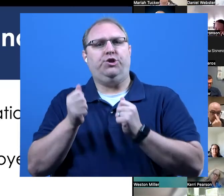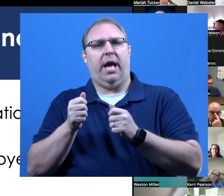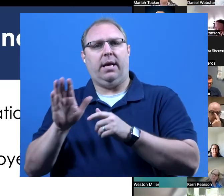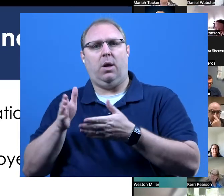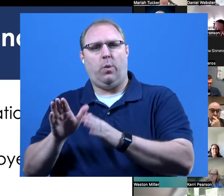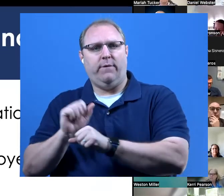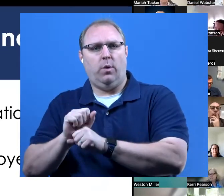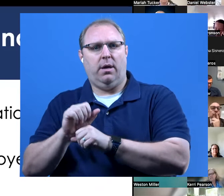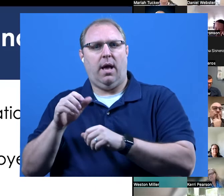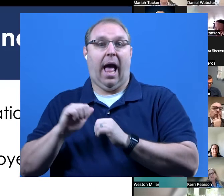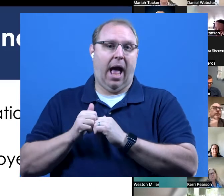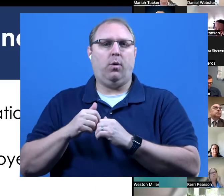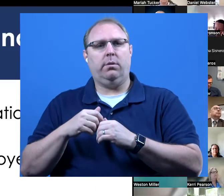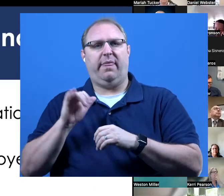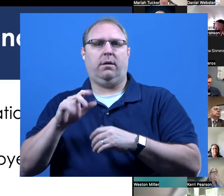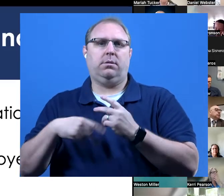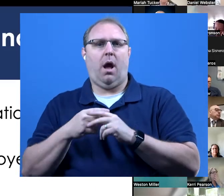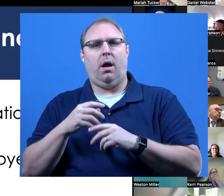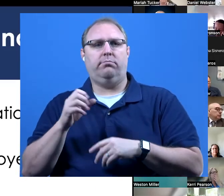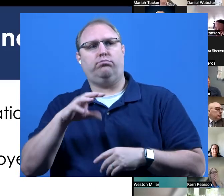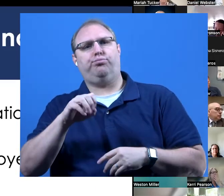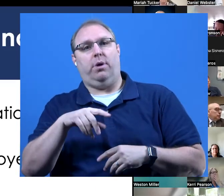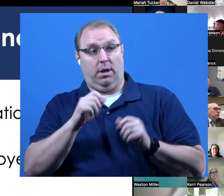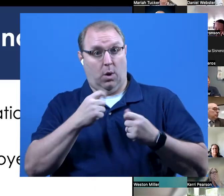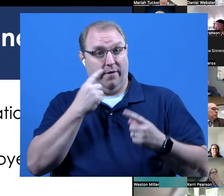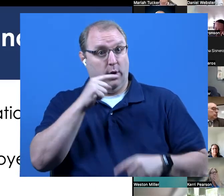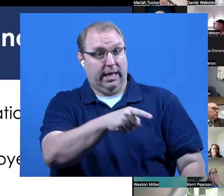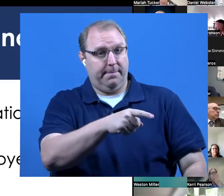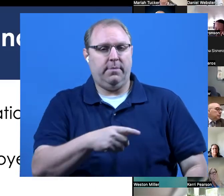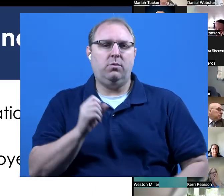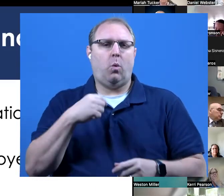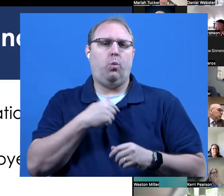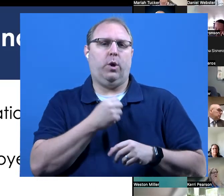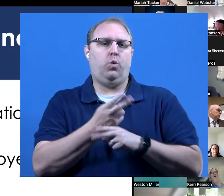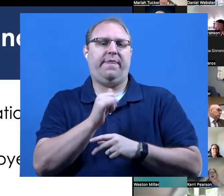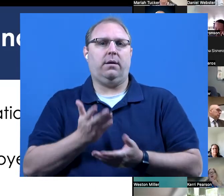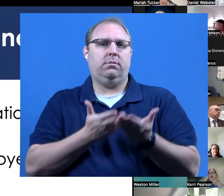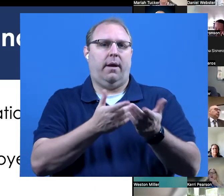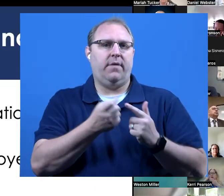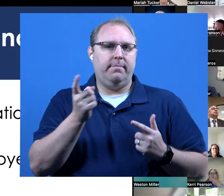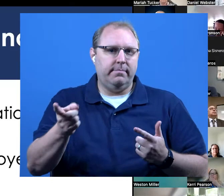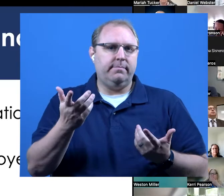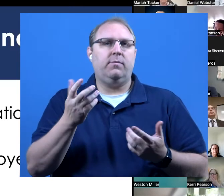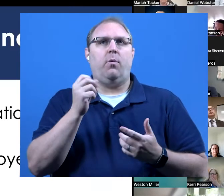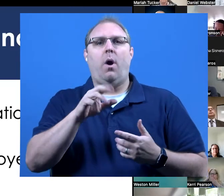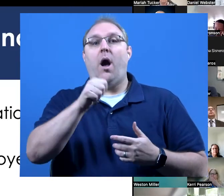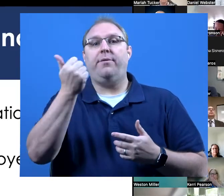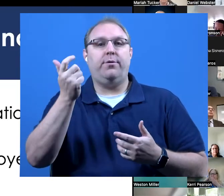employer, or can you go back and talk to your doctor about some of the other kinds of accommodations that might